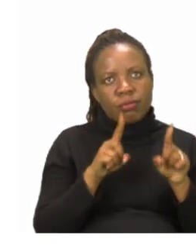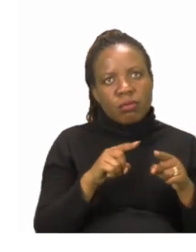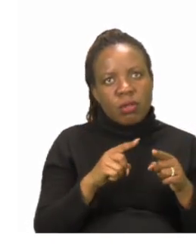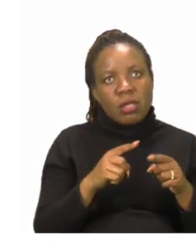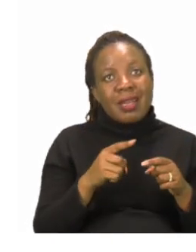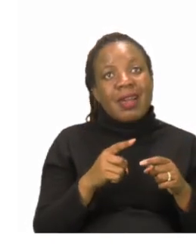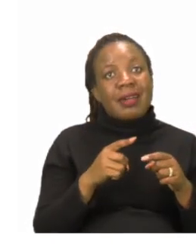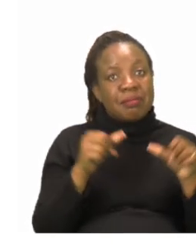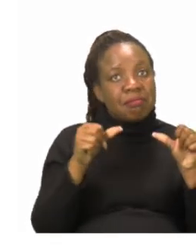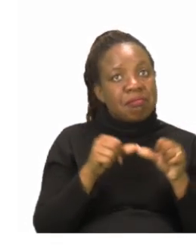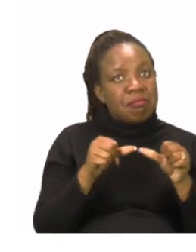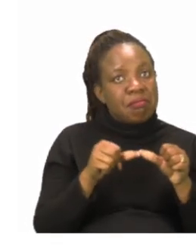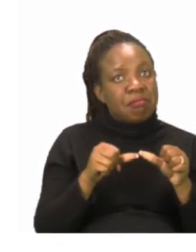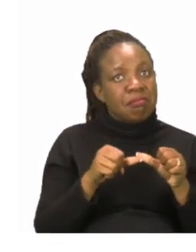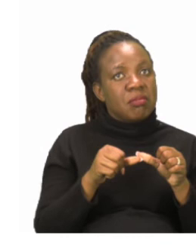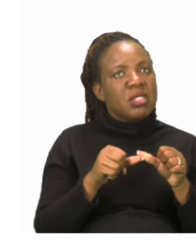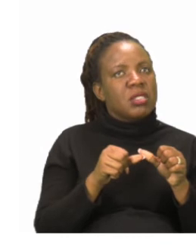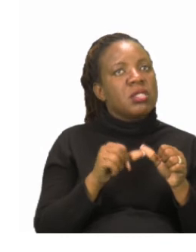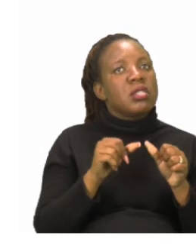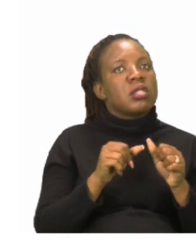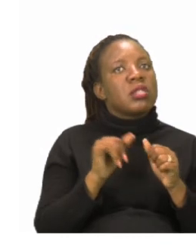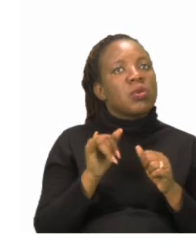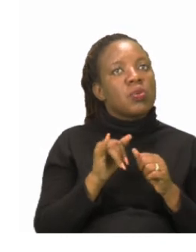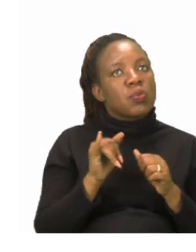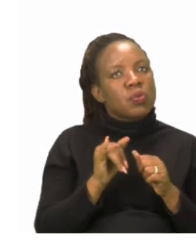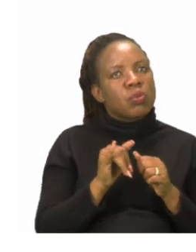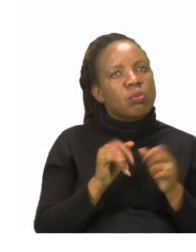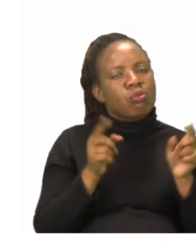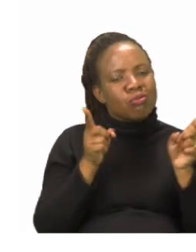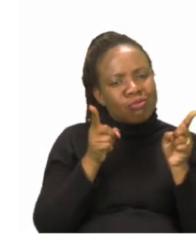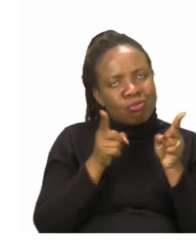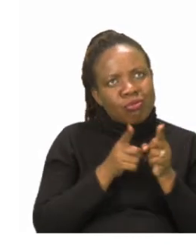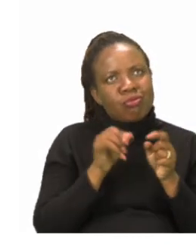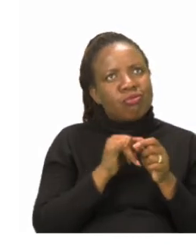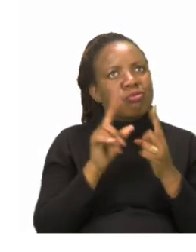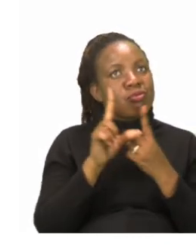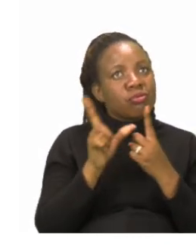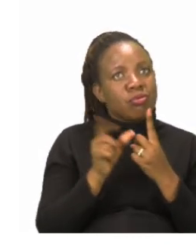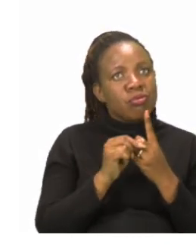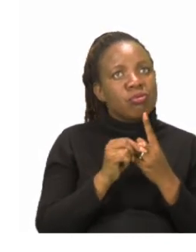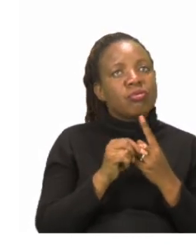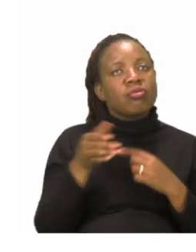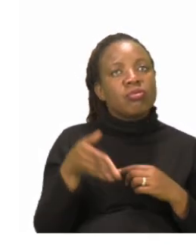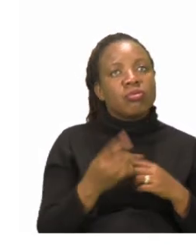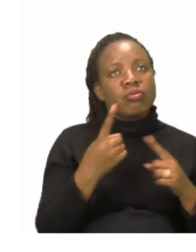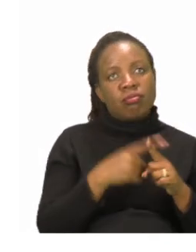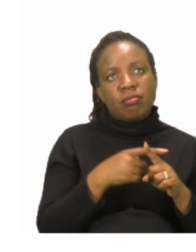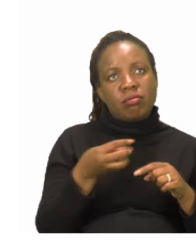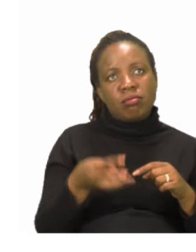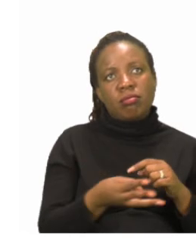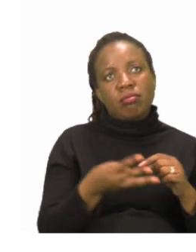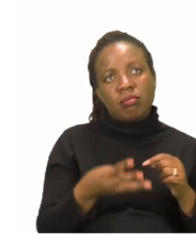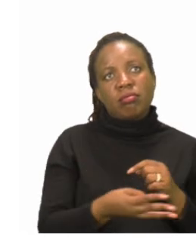here you have to look at what is the shortest object. Is it the leaf, the shovel, the carrot, the